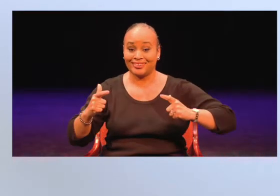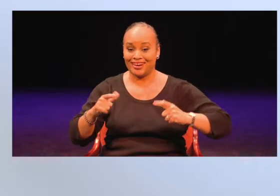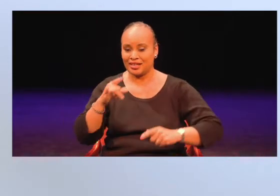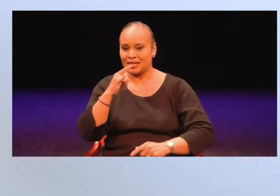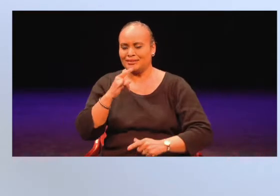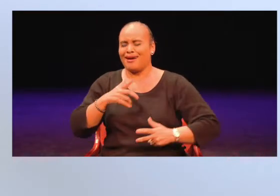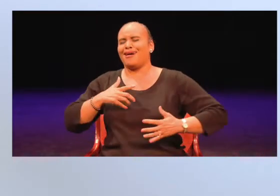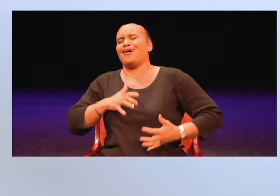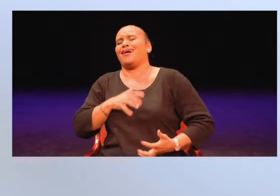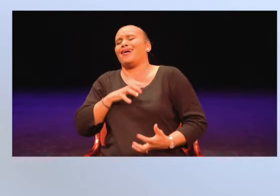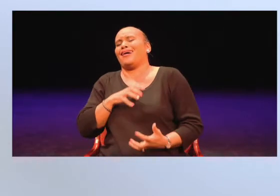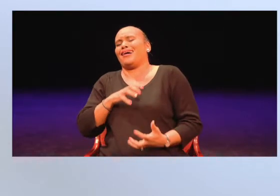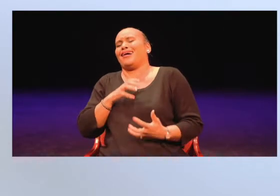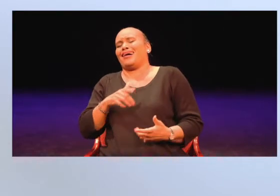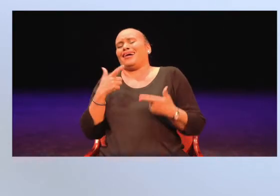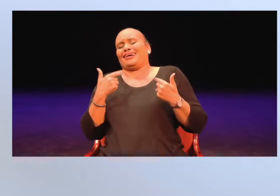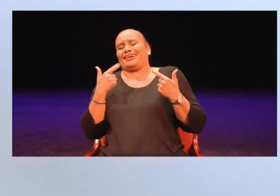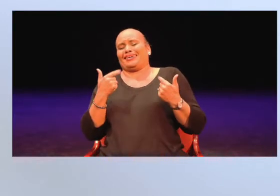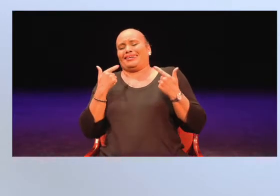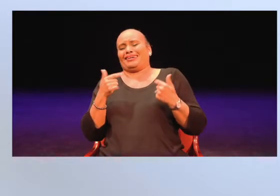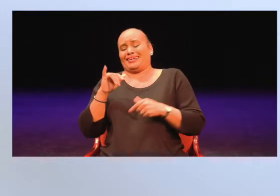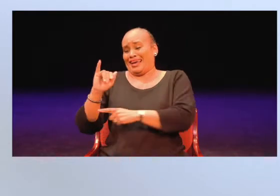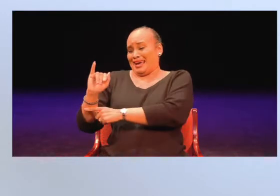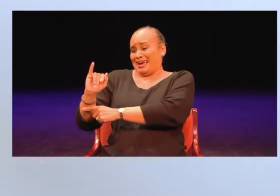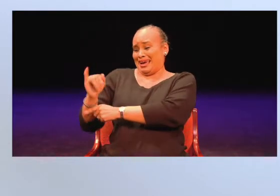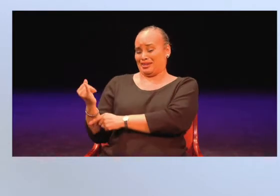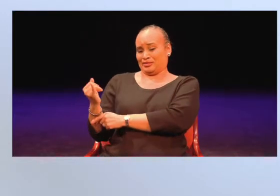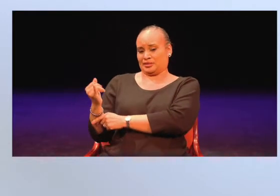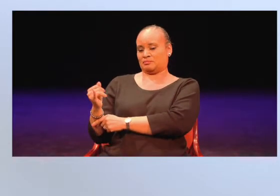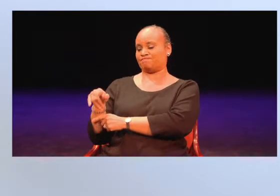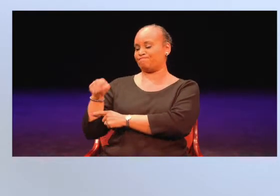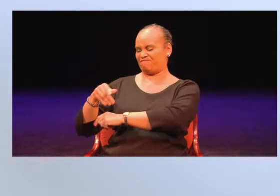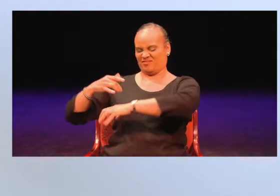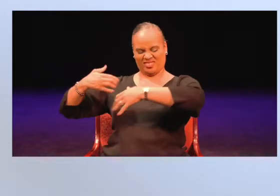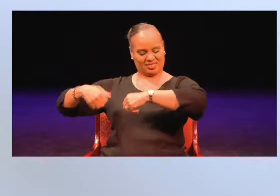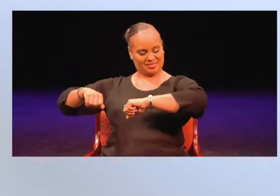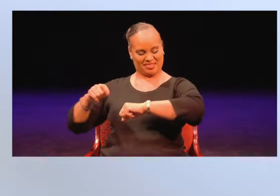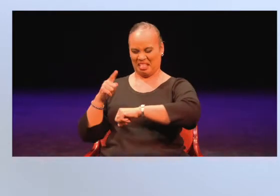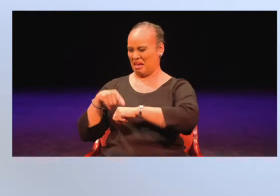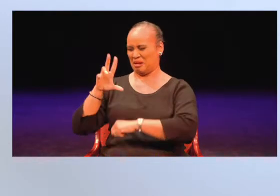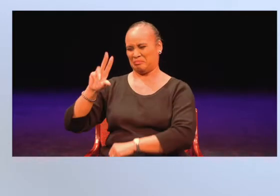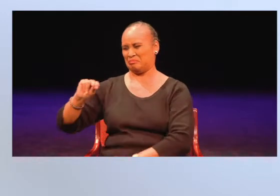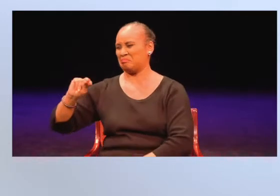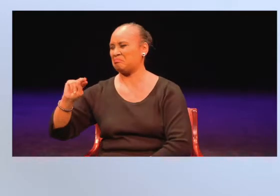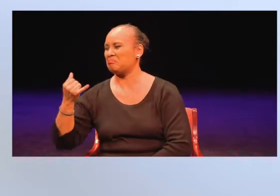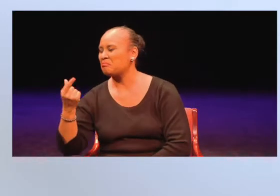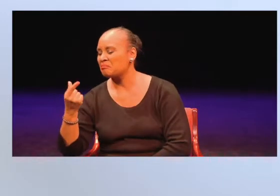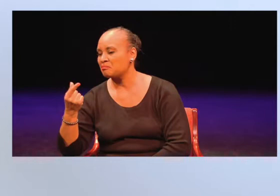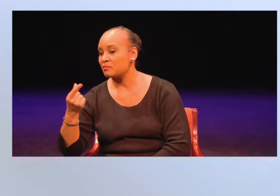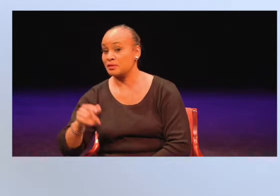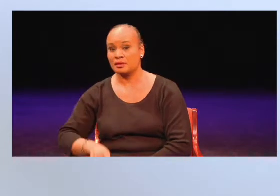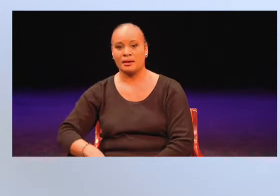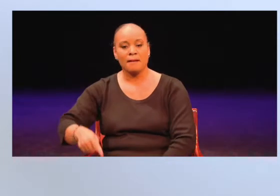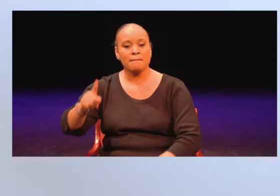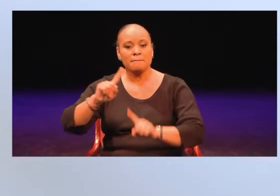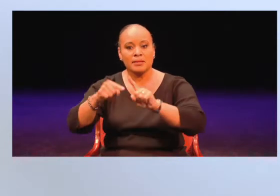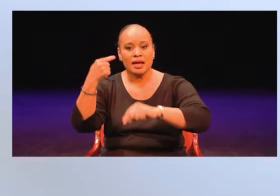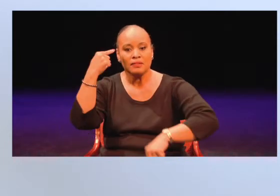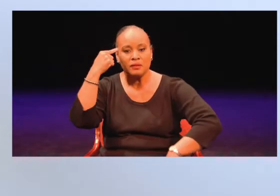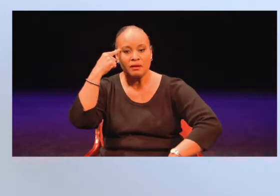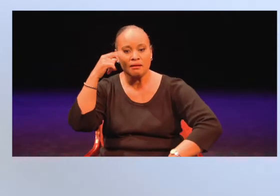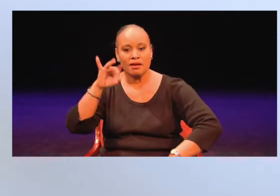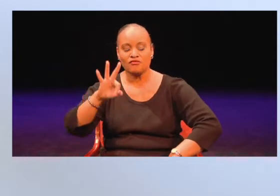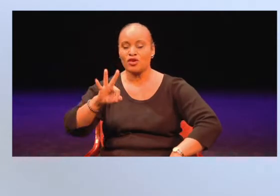the kids were laughing at Iris's useless wings. I thought that if he flew just